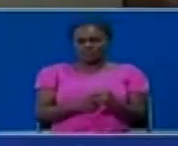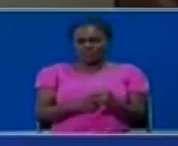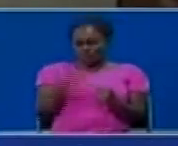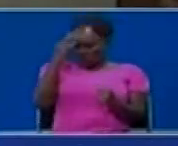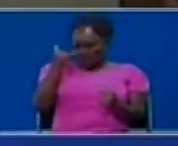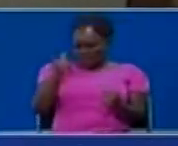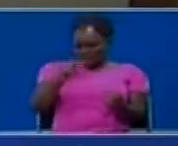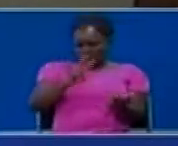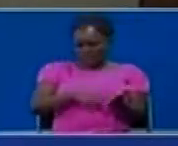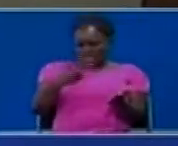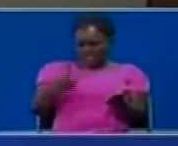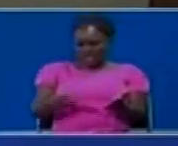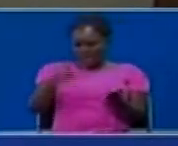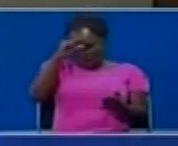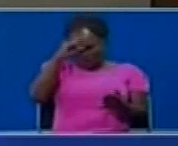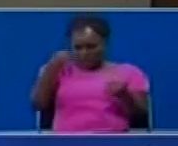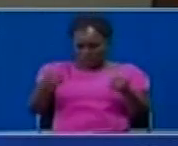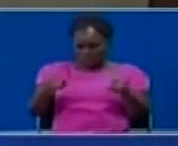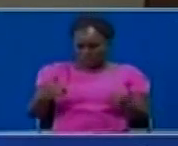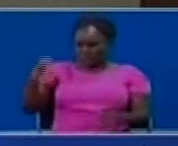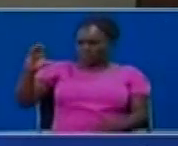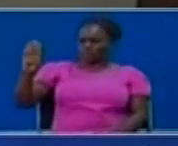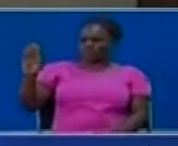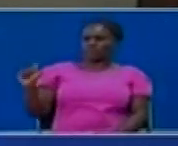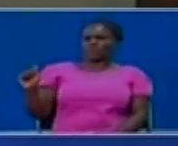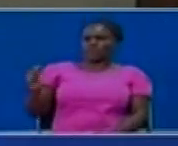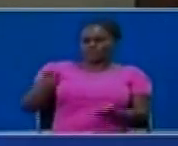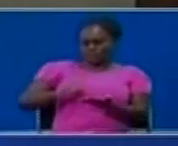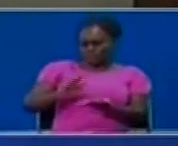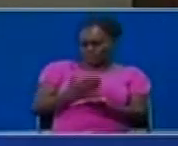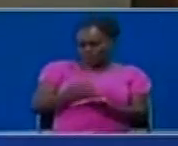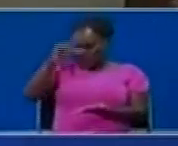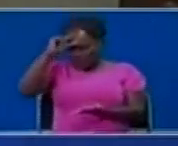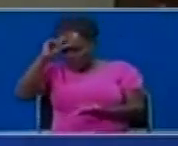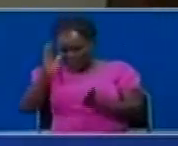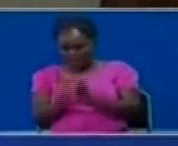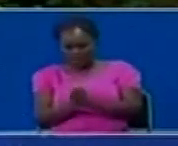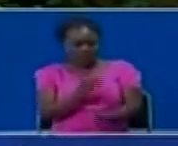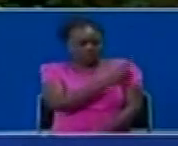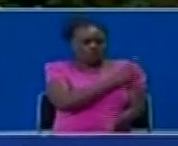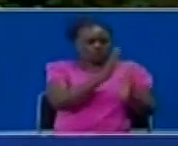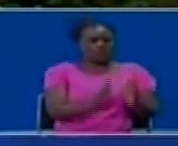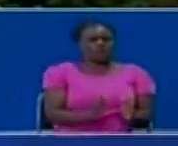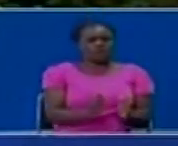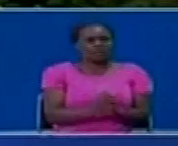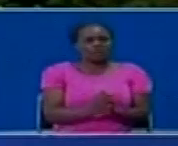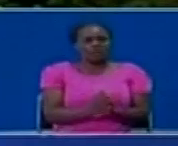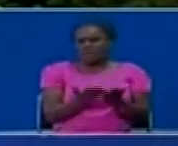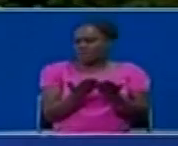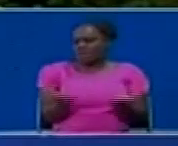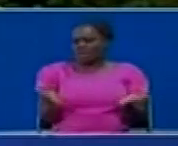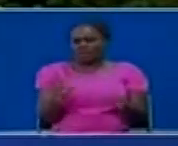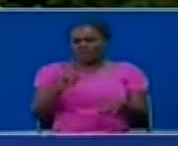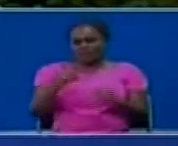by the government to implement the 2013 CBA signed between the government and the doctors. We never at any particular